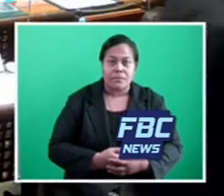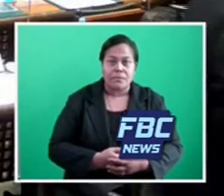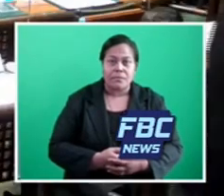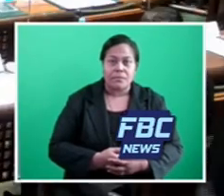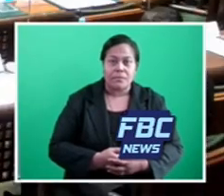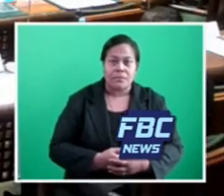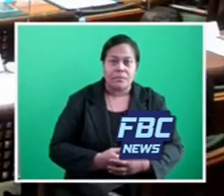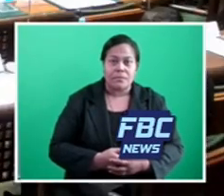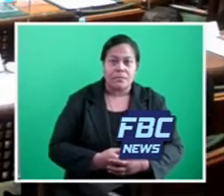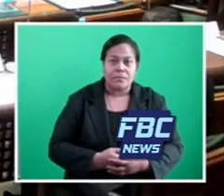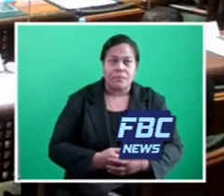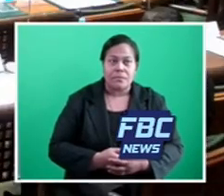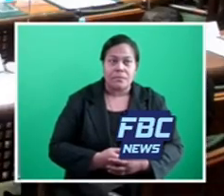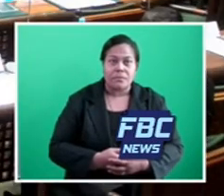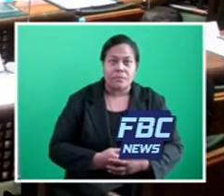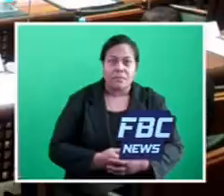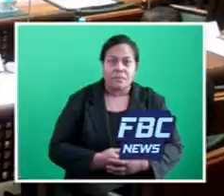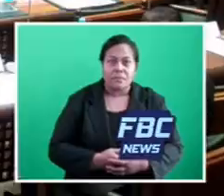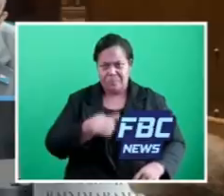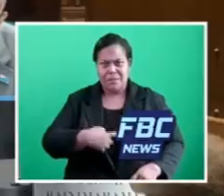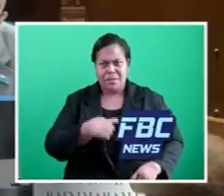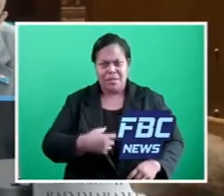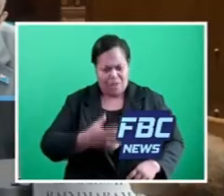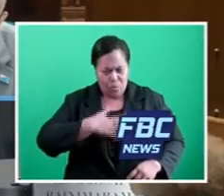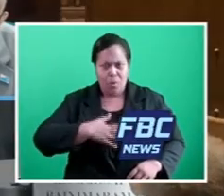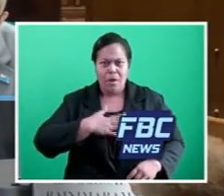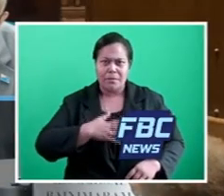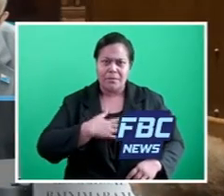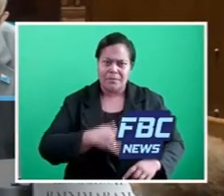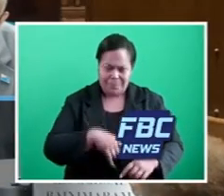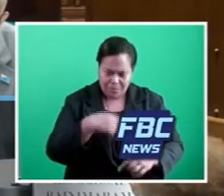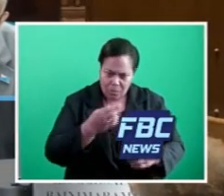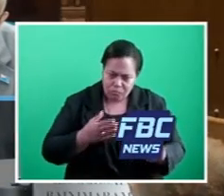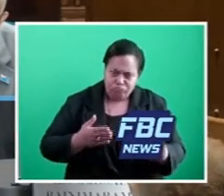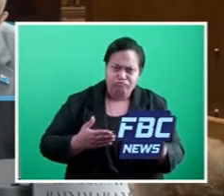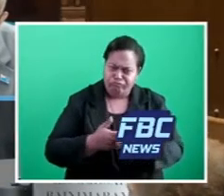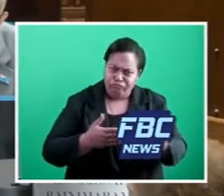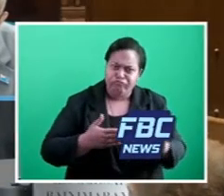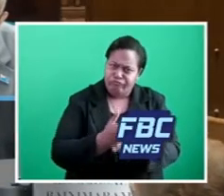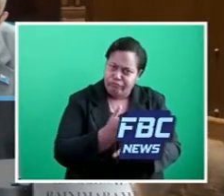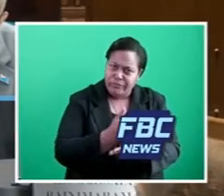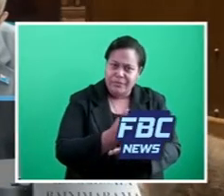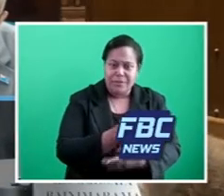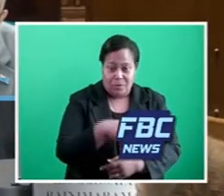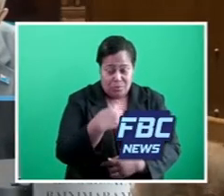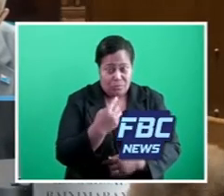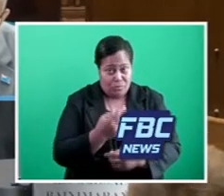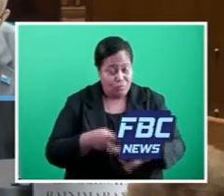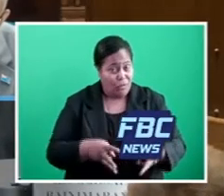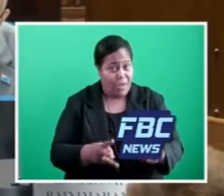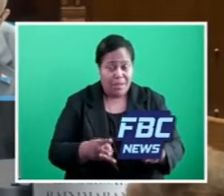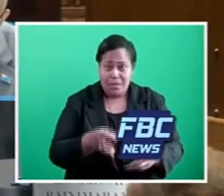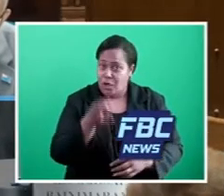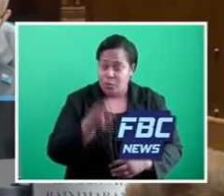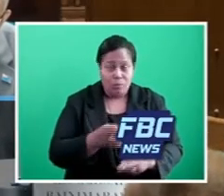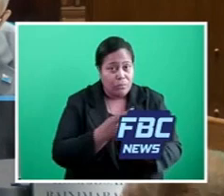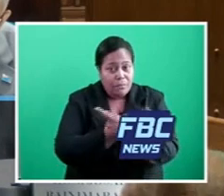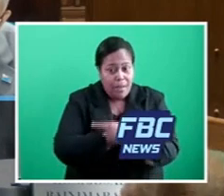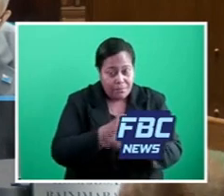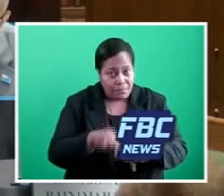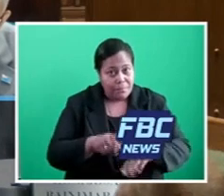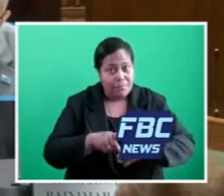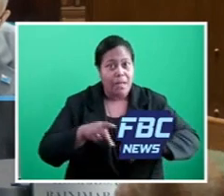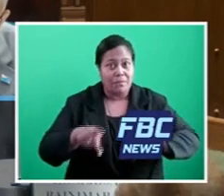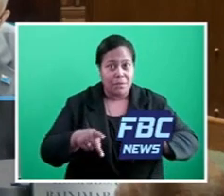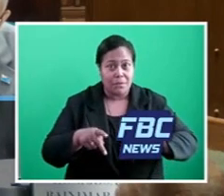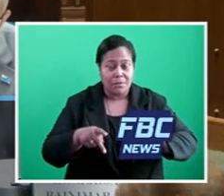Parliament and in this instance, the Speaker. They continuously show disrespect to this Parliament, disrespect